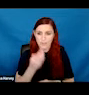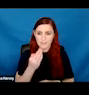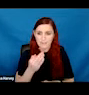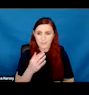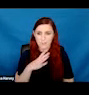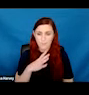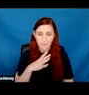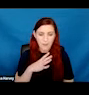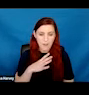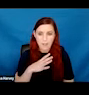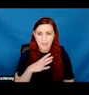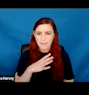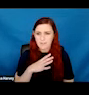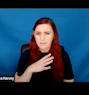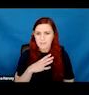gifted